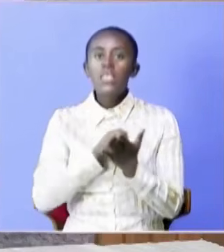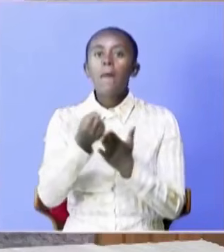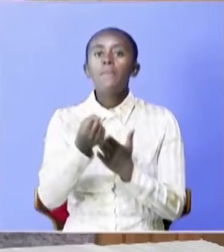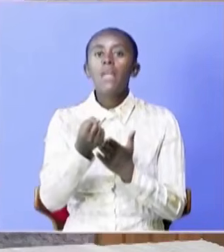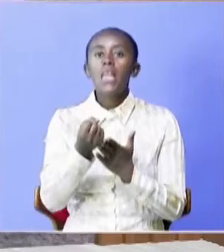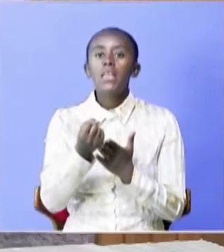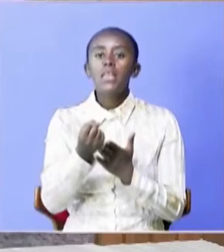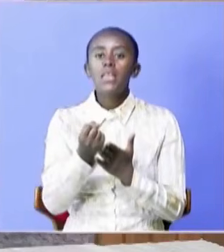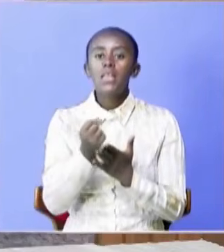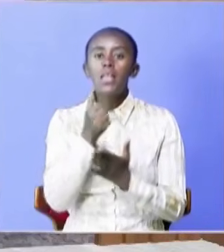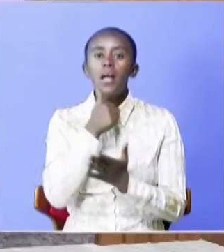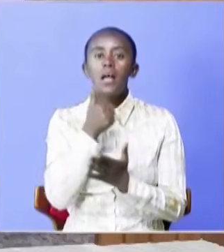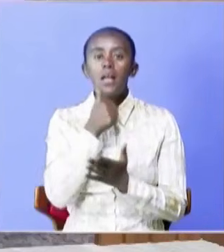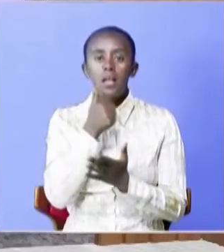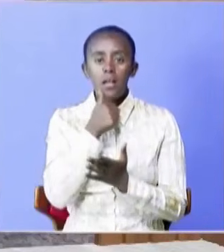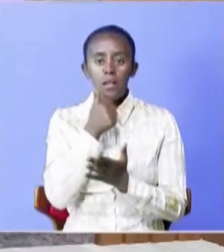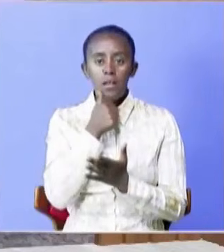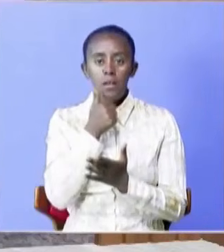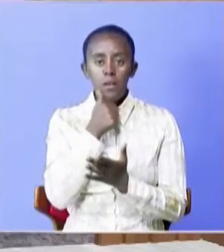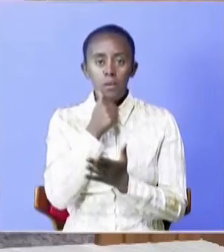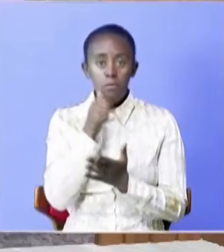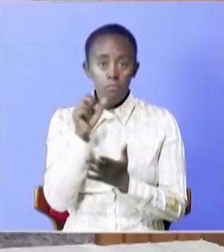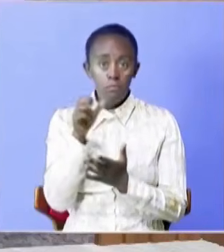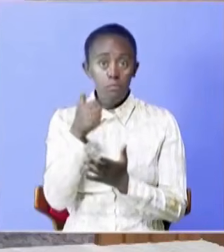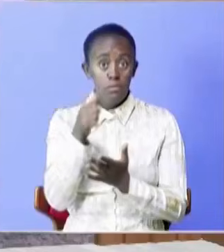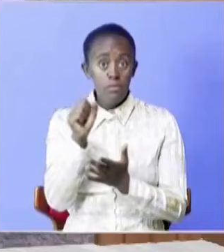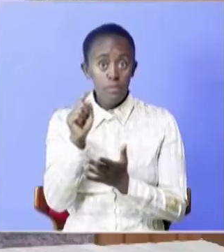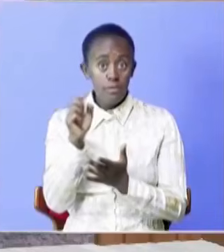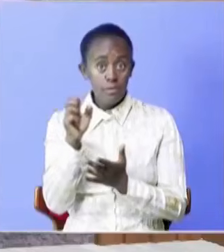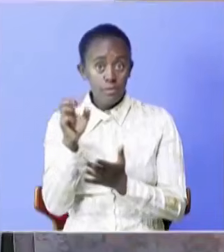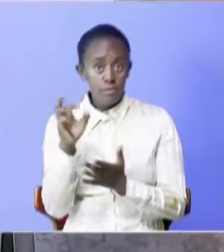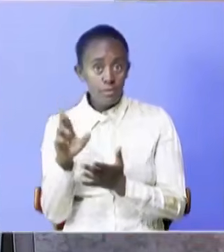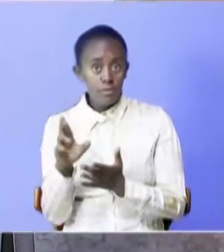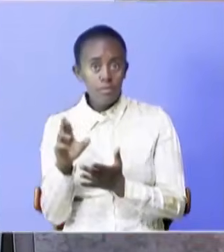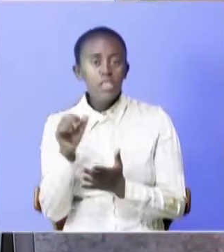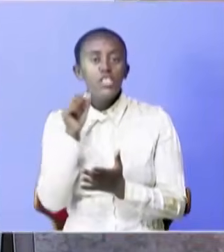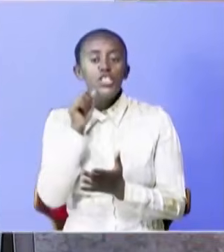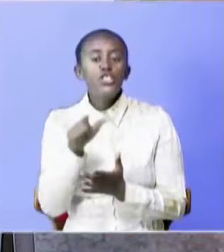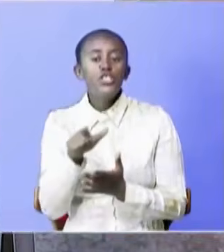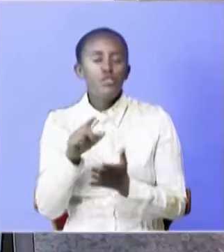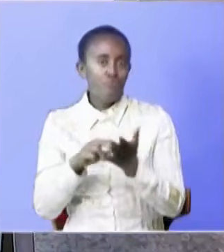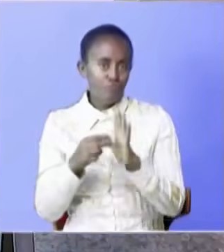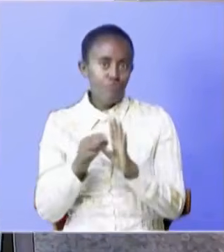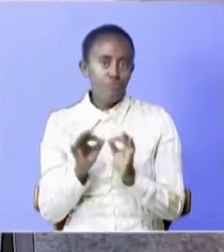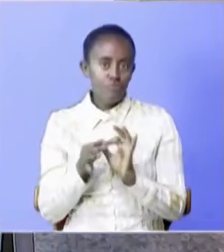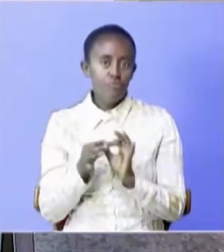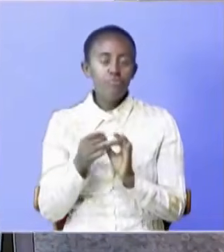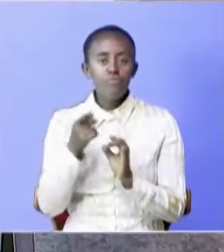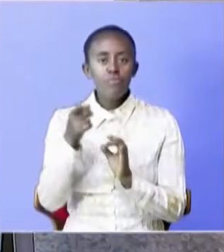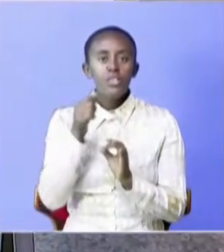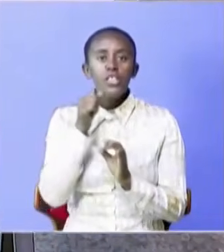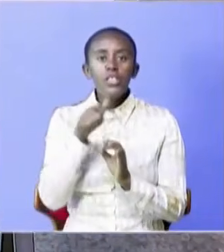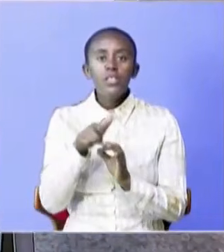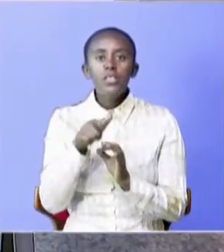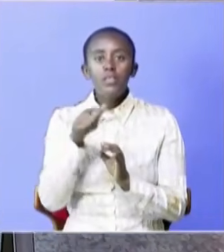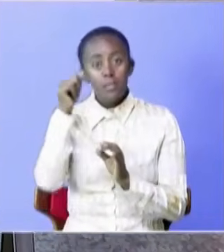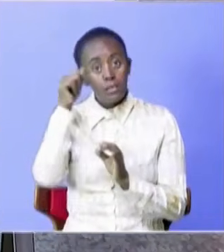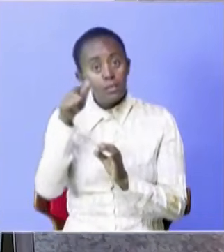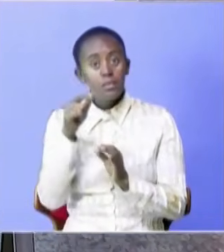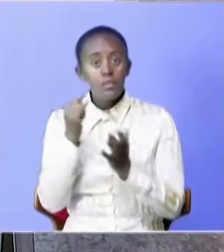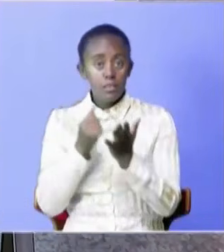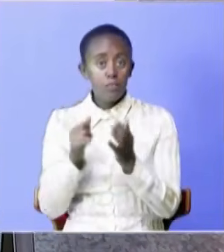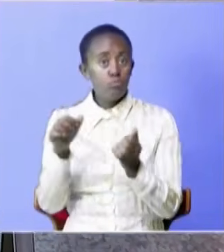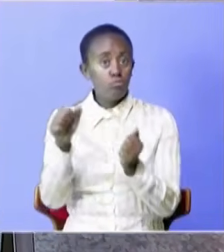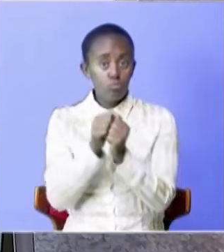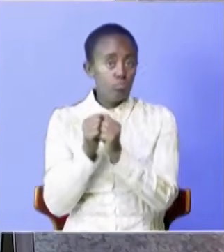subject is Aster. That means it is she. So he, she, and